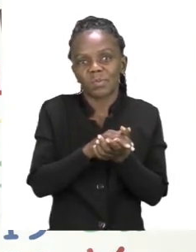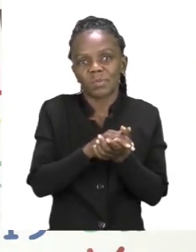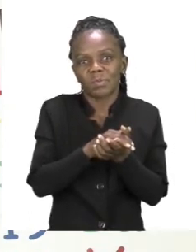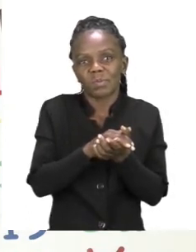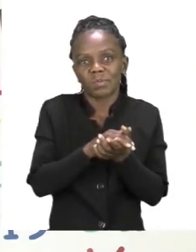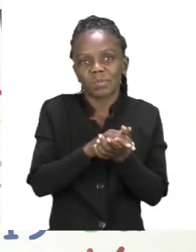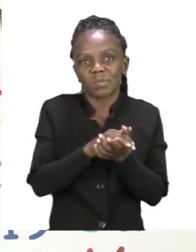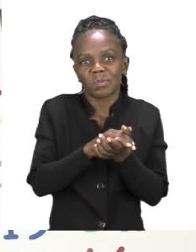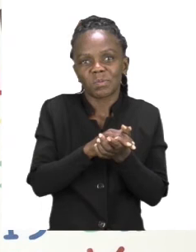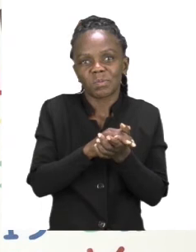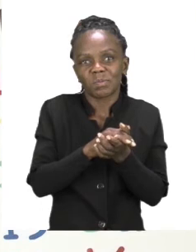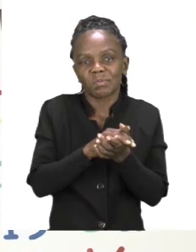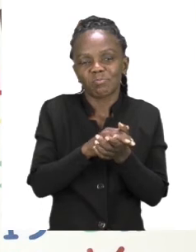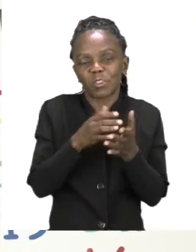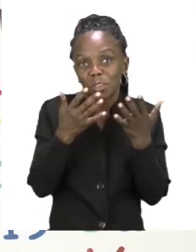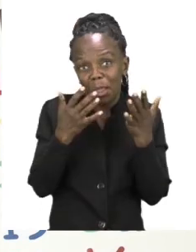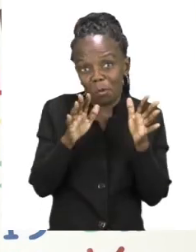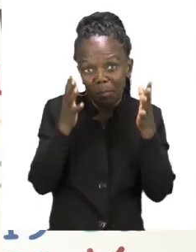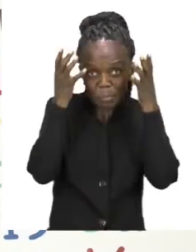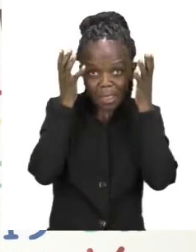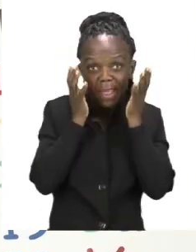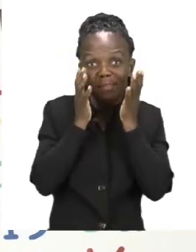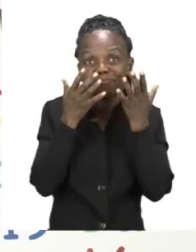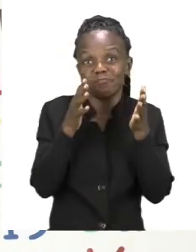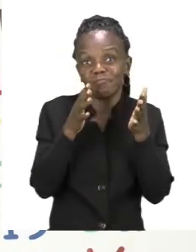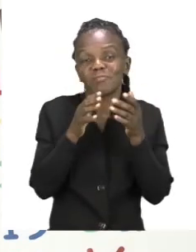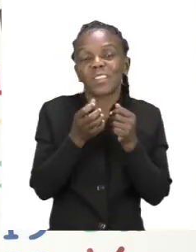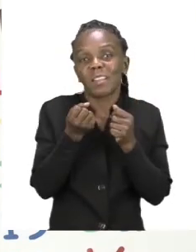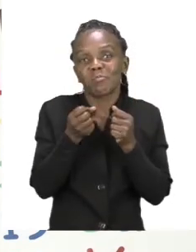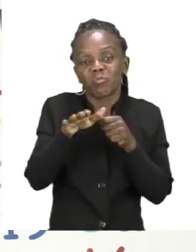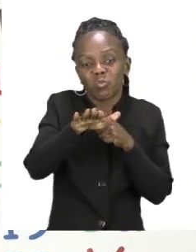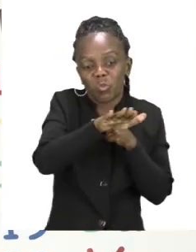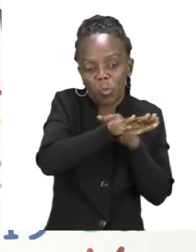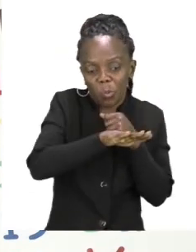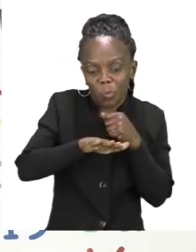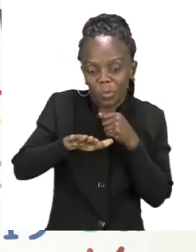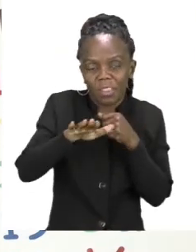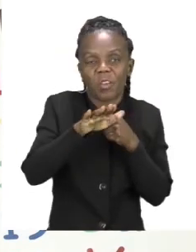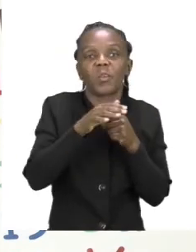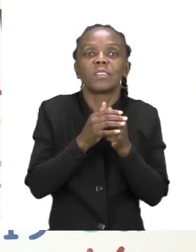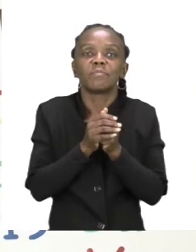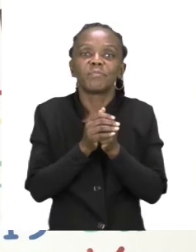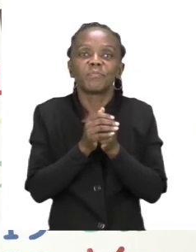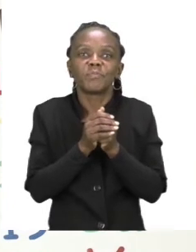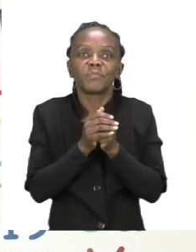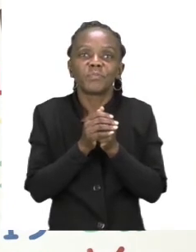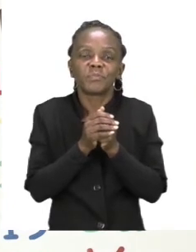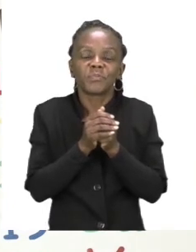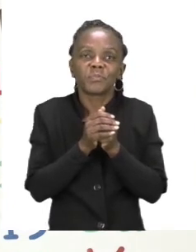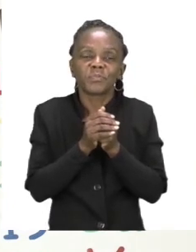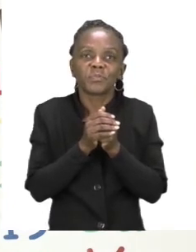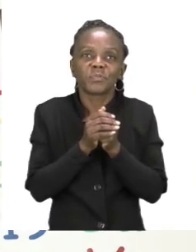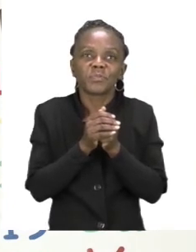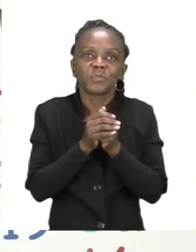my head is covered. There it is. So I'm going to continue with my art and I'm going to give you